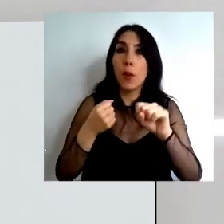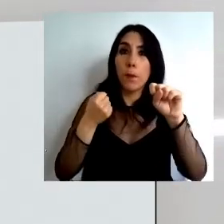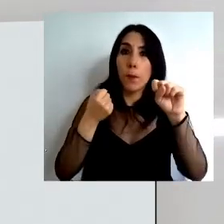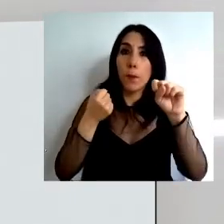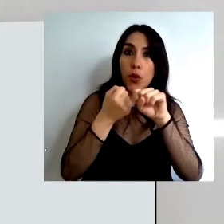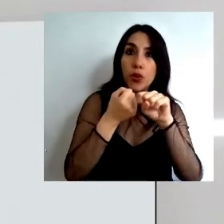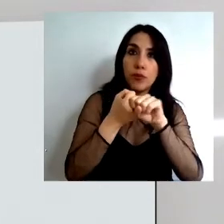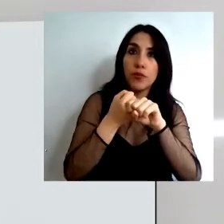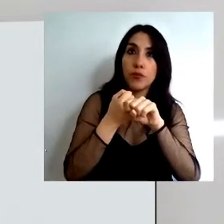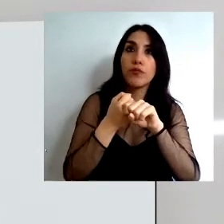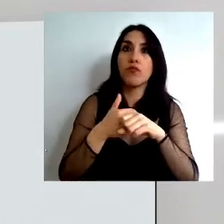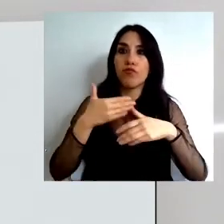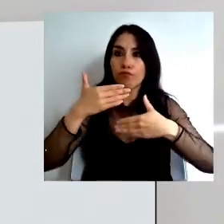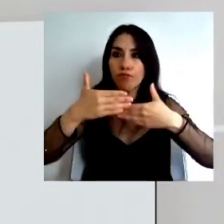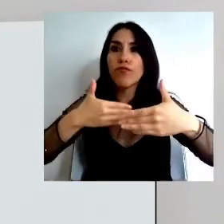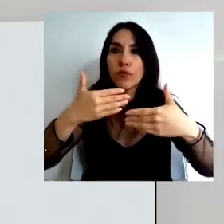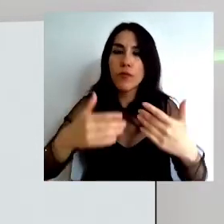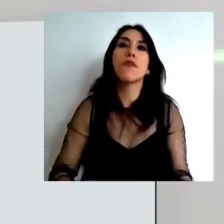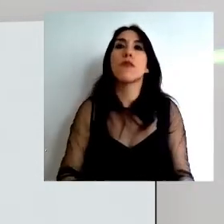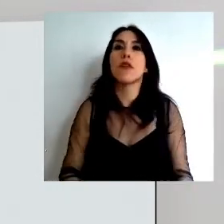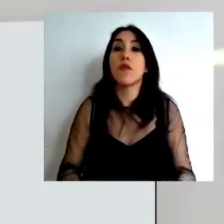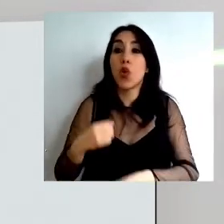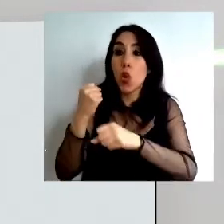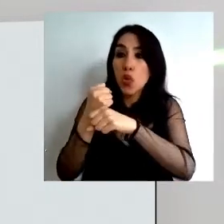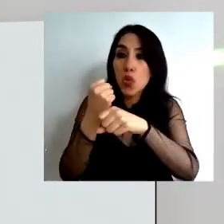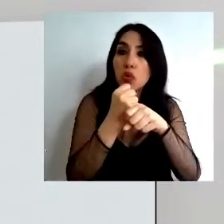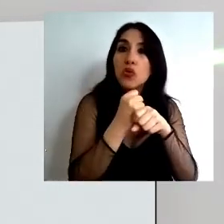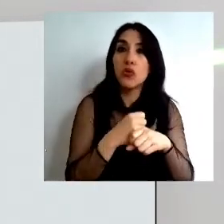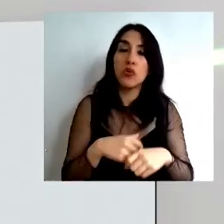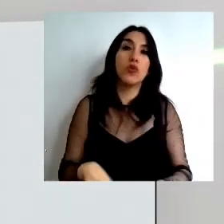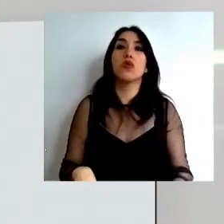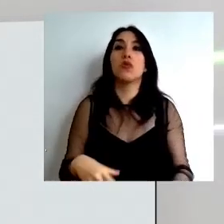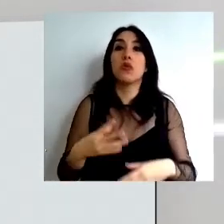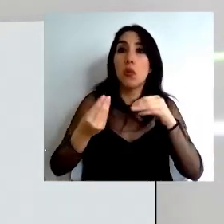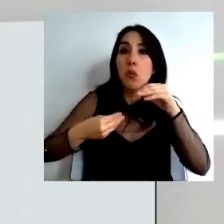have less documentation